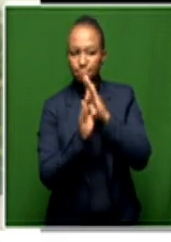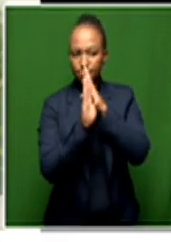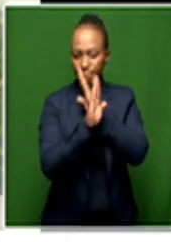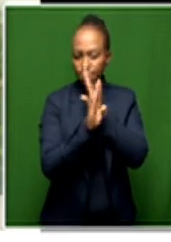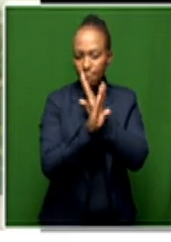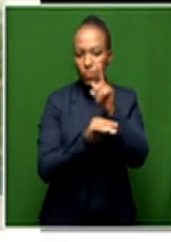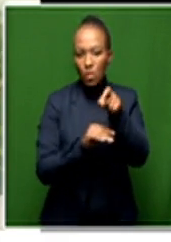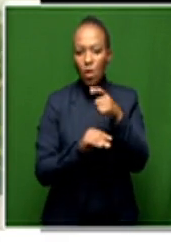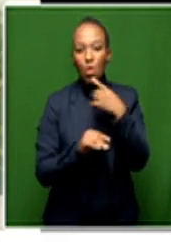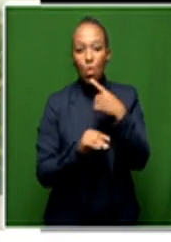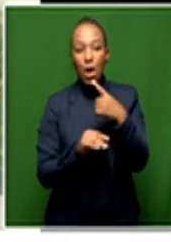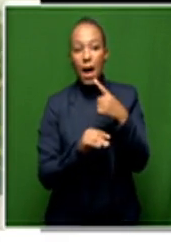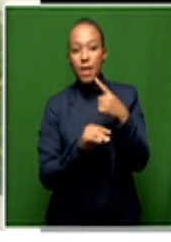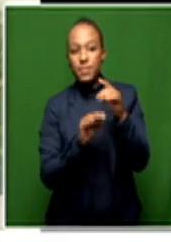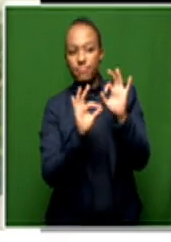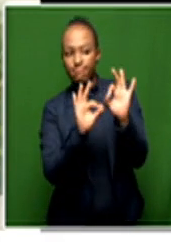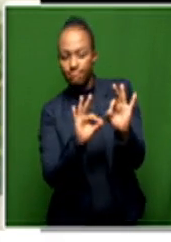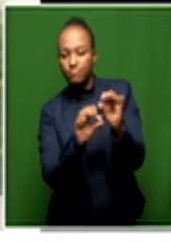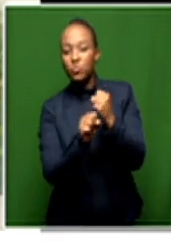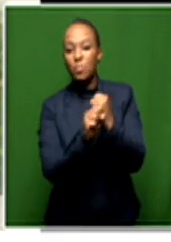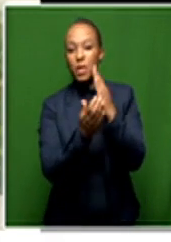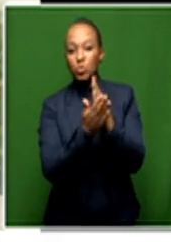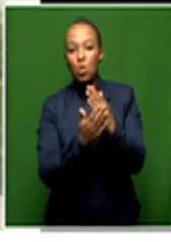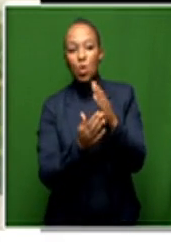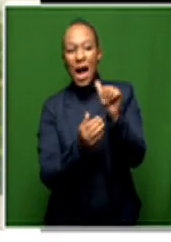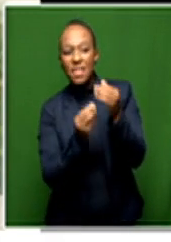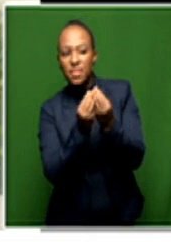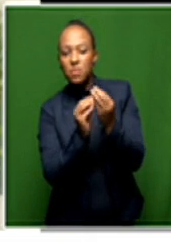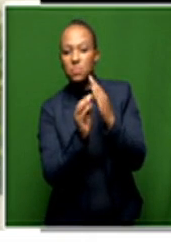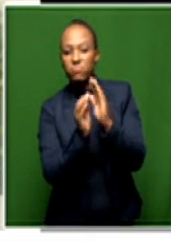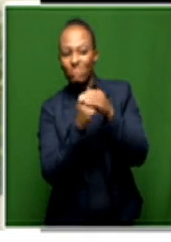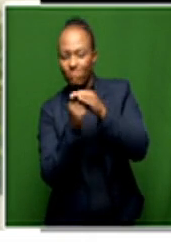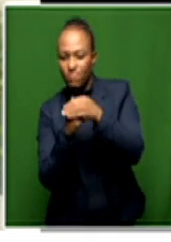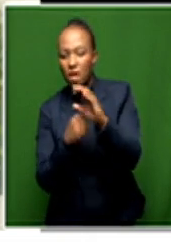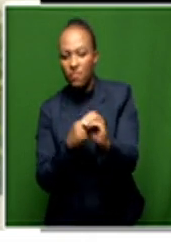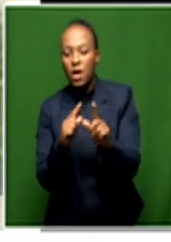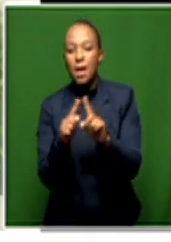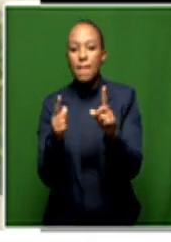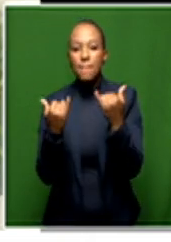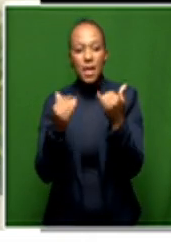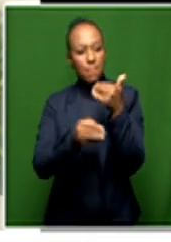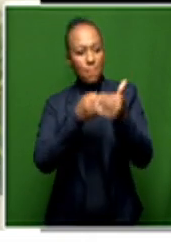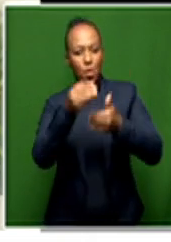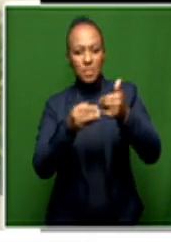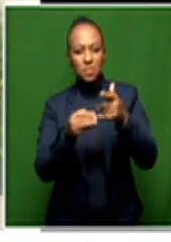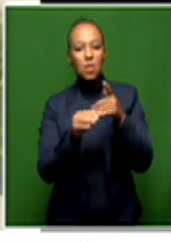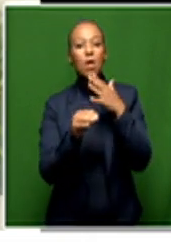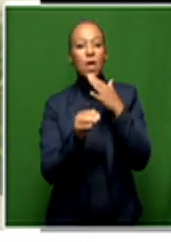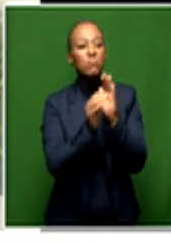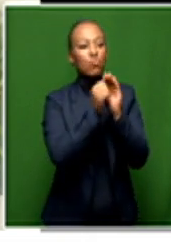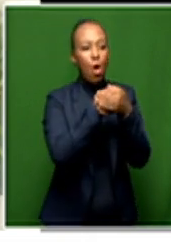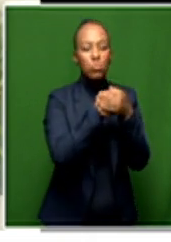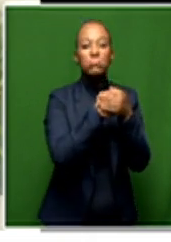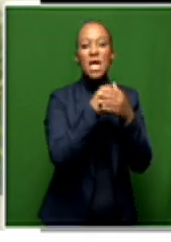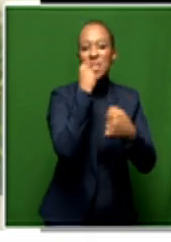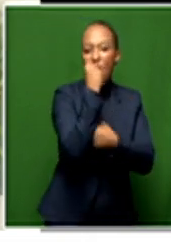of preserving the integrity of the movement and to prevent theft, amongst other things. But They cannot be that the process will be done behind closed doors